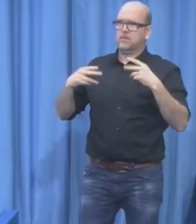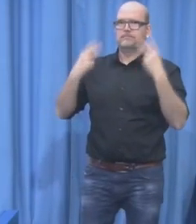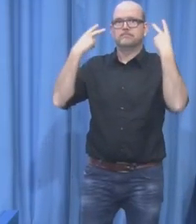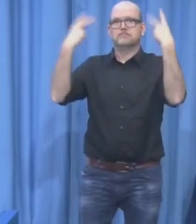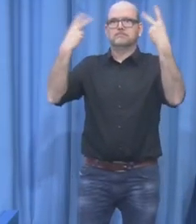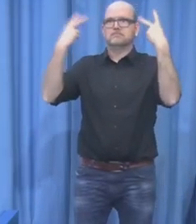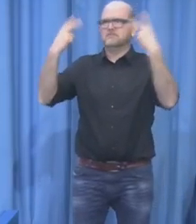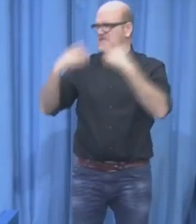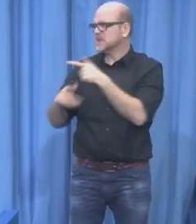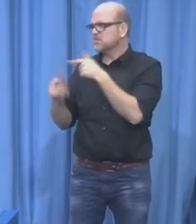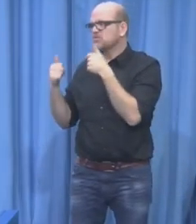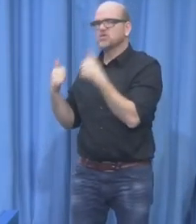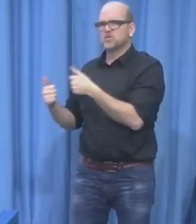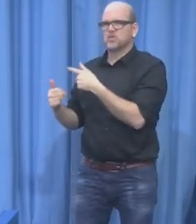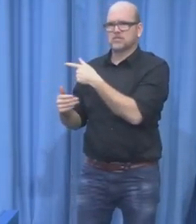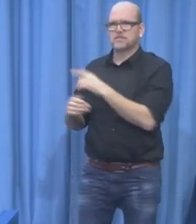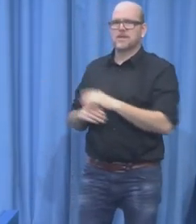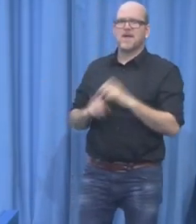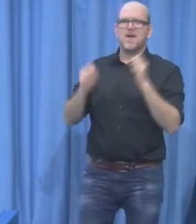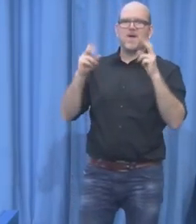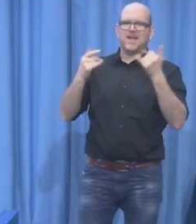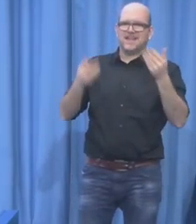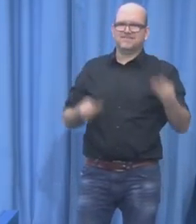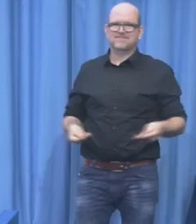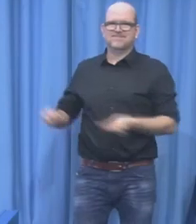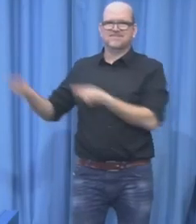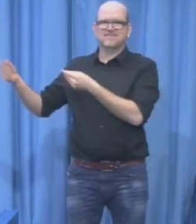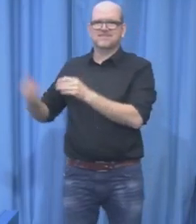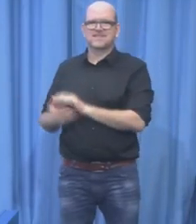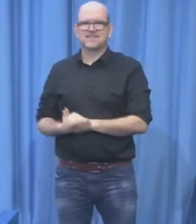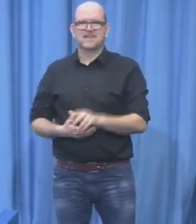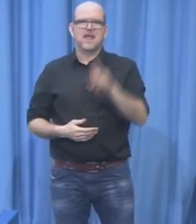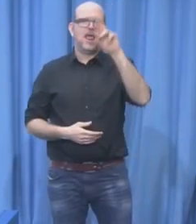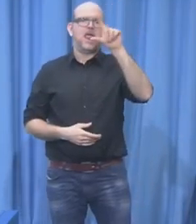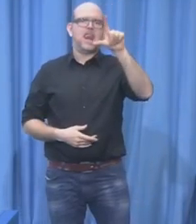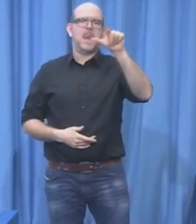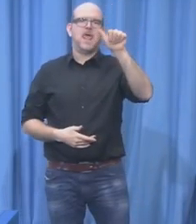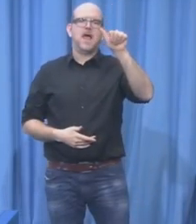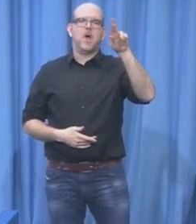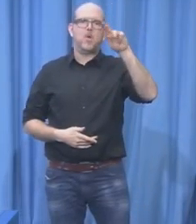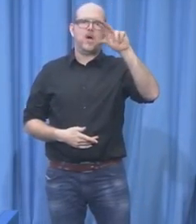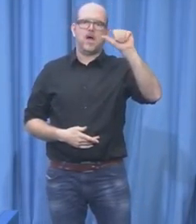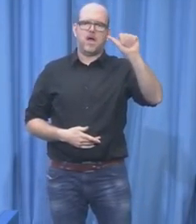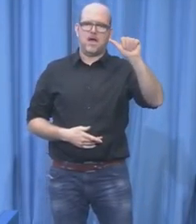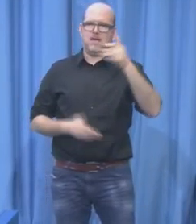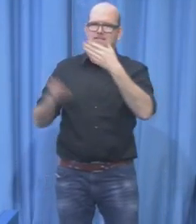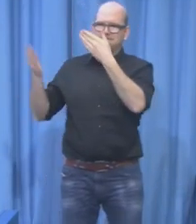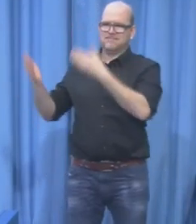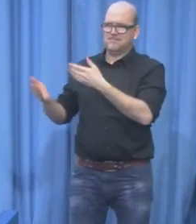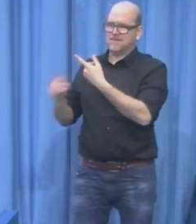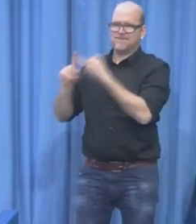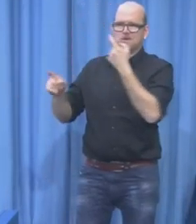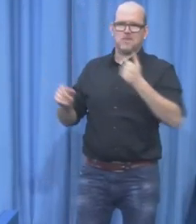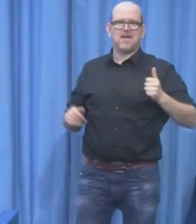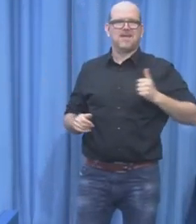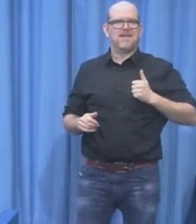from Canada, she will share with us her program, the Summer Employment Transitions Program. Thank